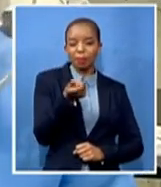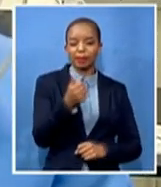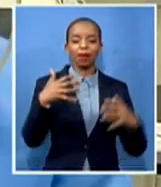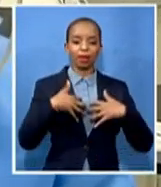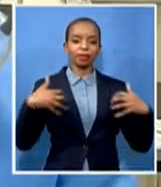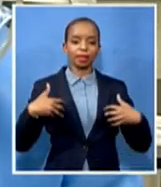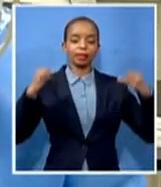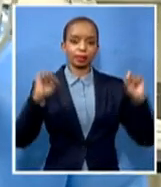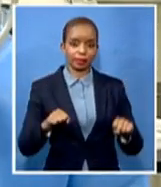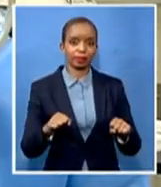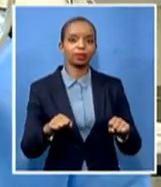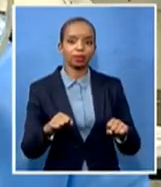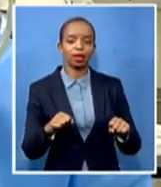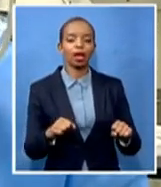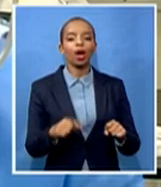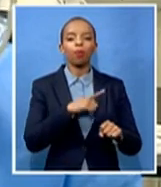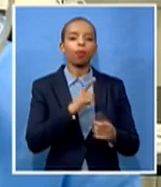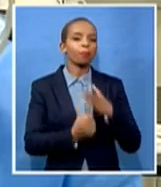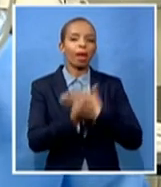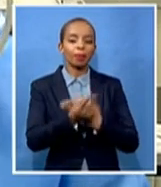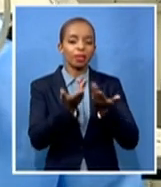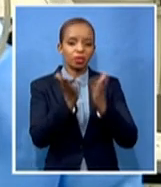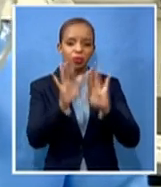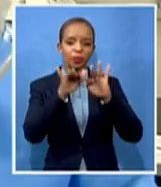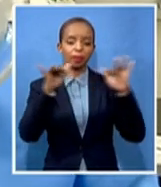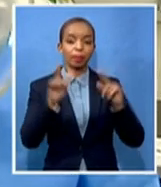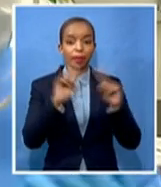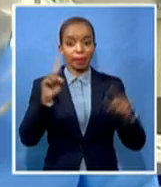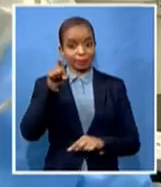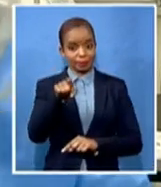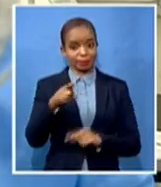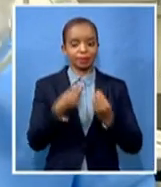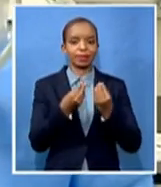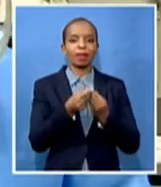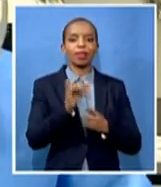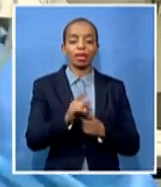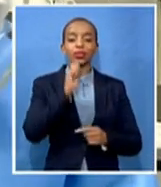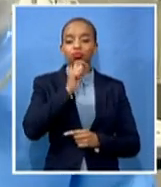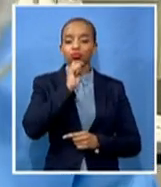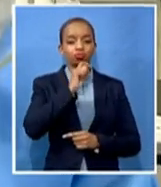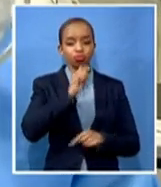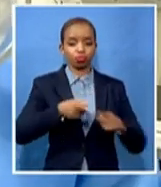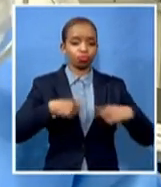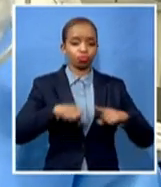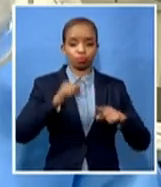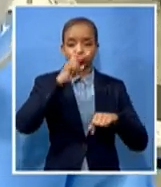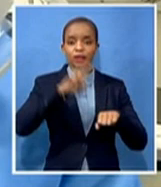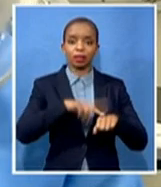but it is something that we have desperately needed in this time, because we need more staff, we need more bed